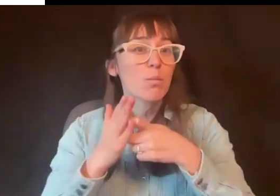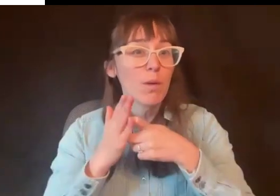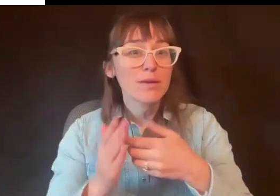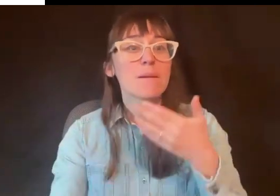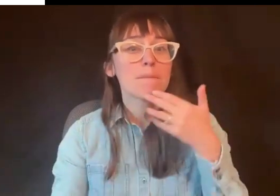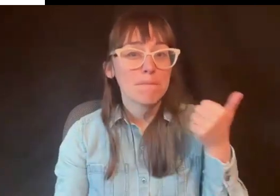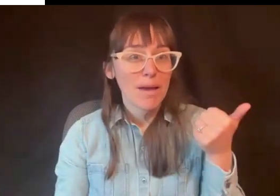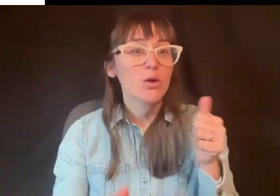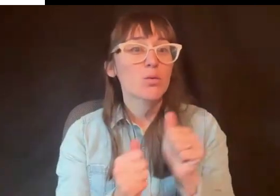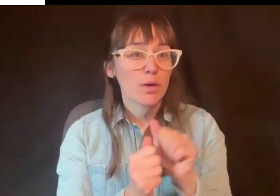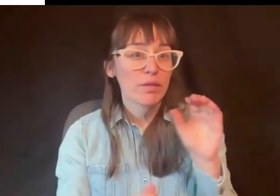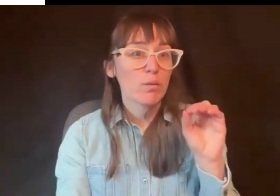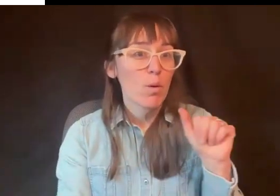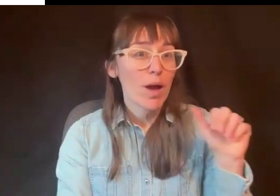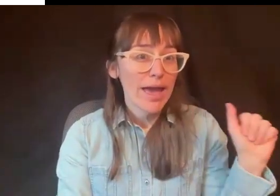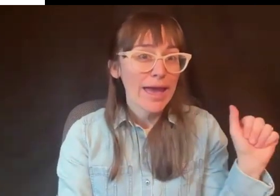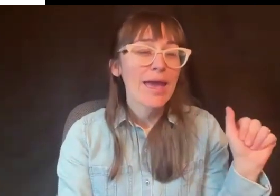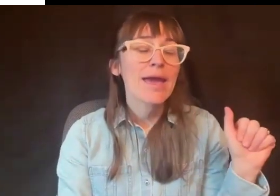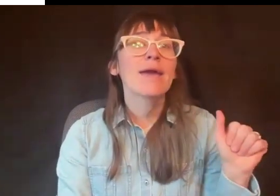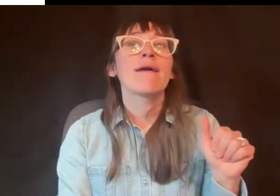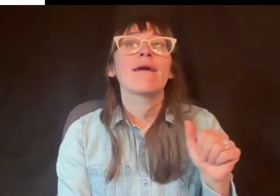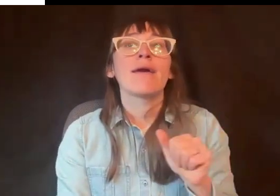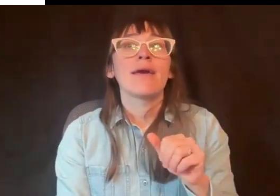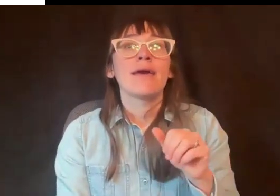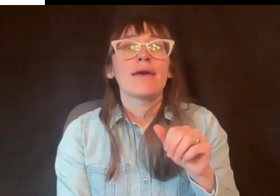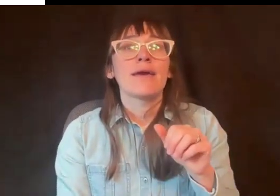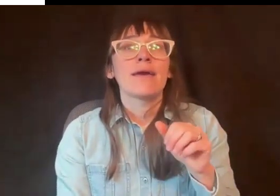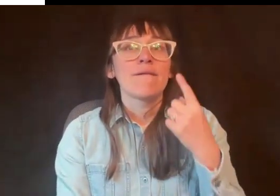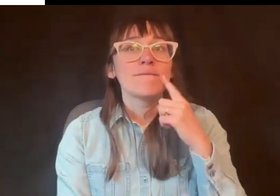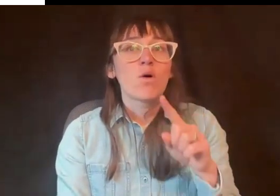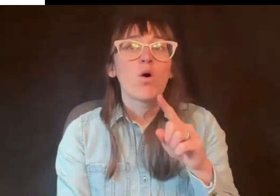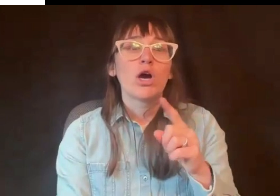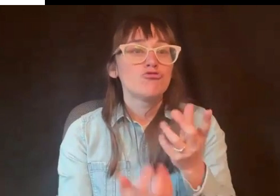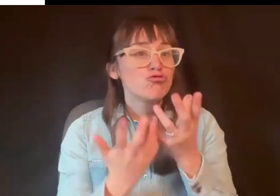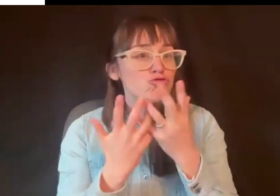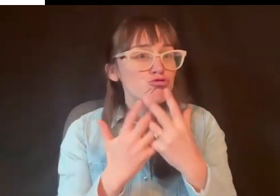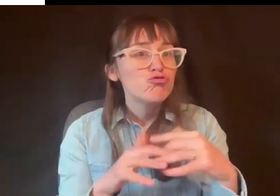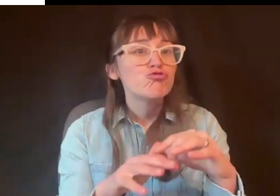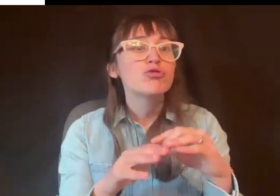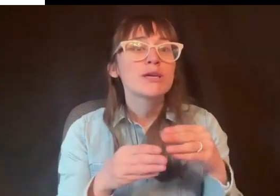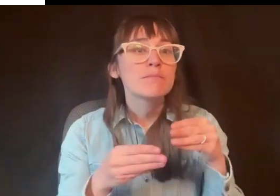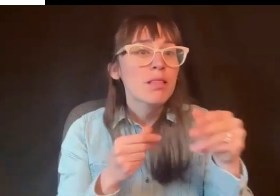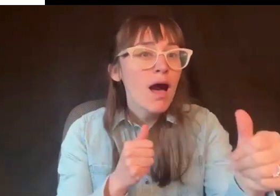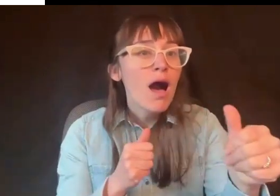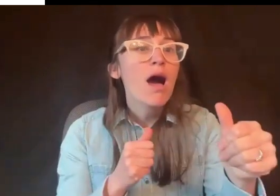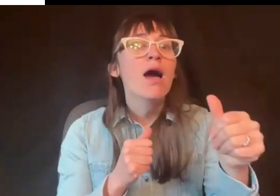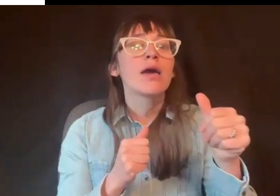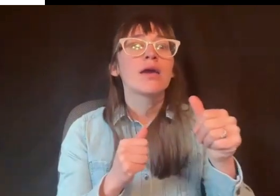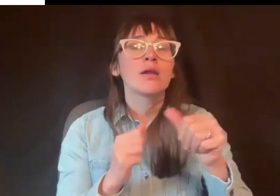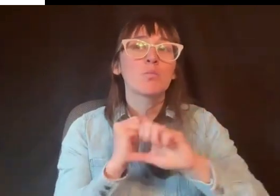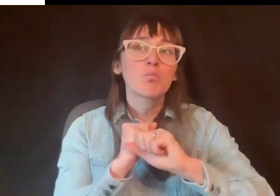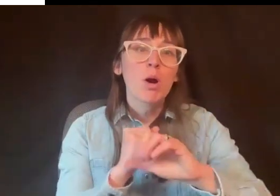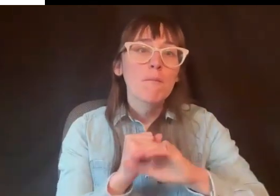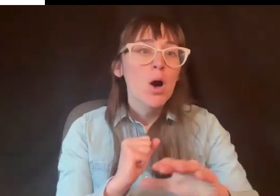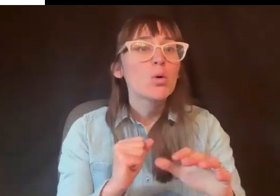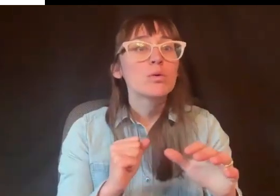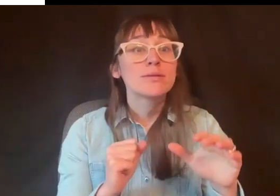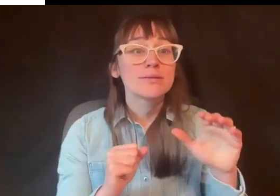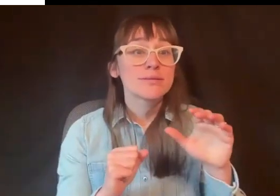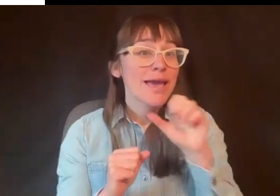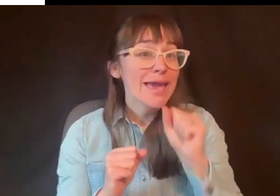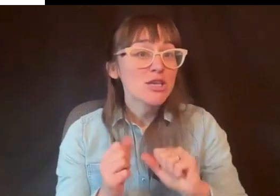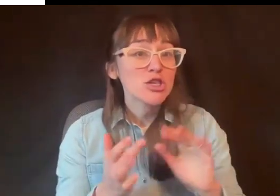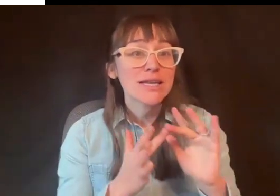regarding contracts and commercial relationships in a way that is streamlined and promotes the ability of aging networks to engage in these